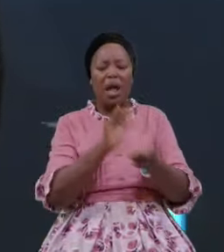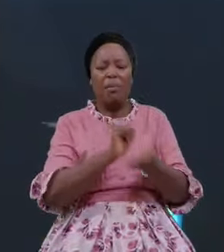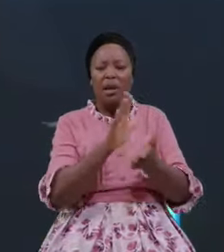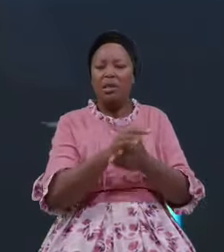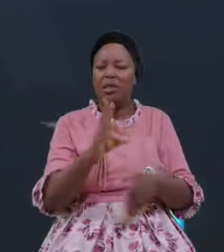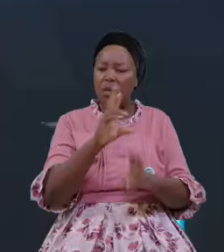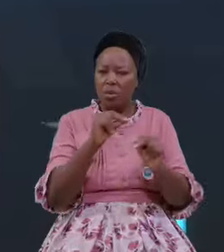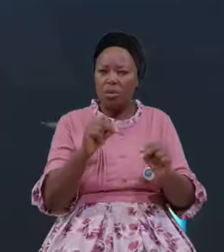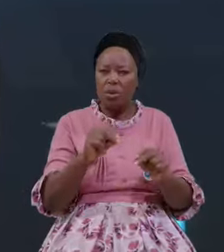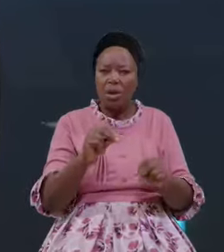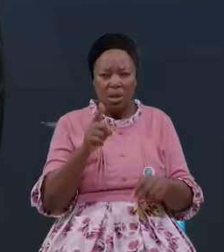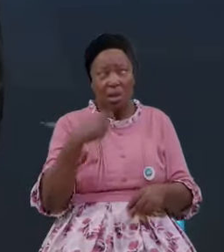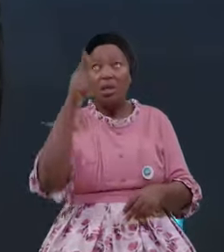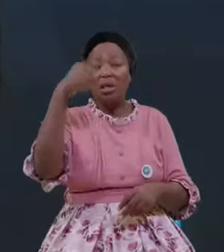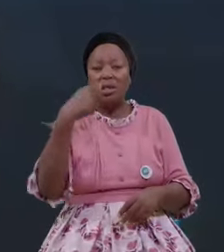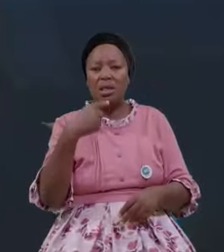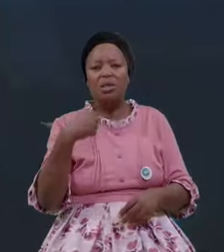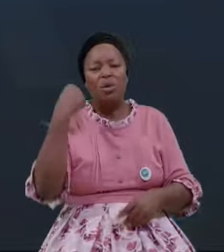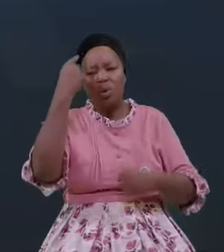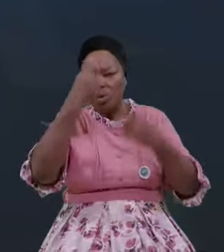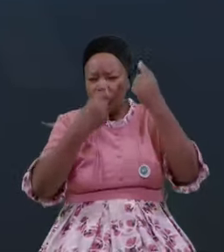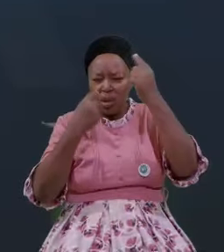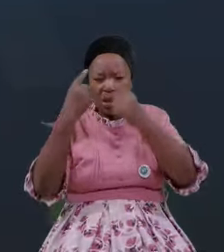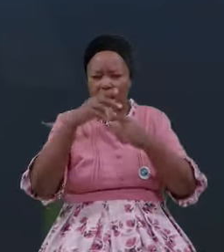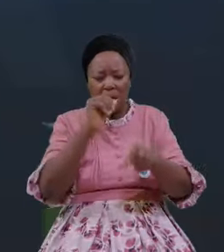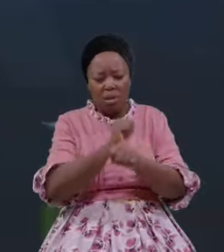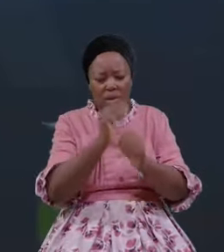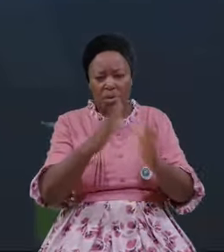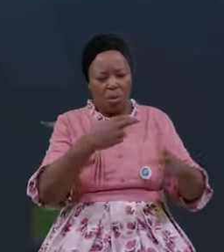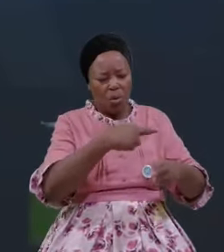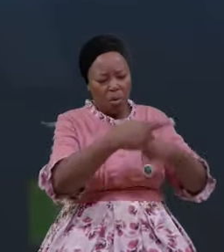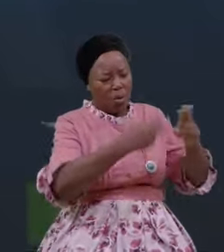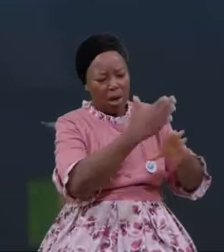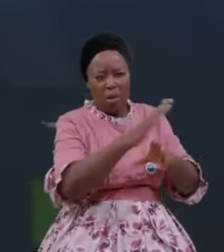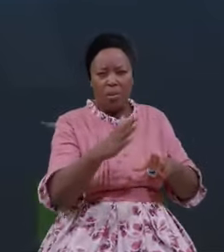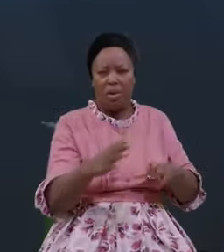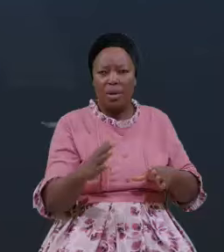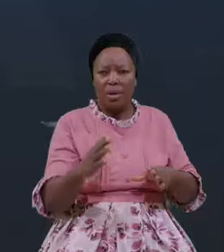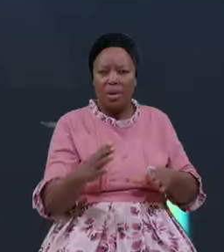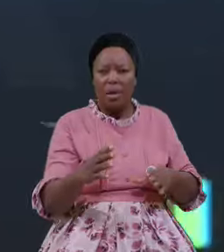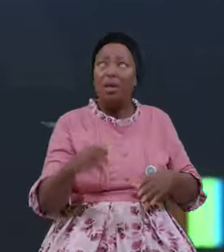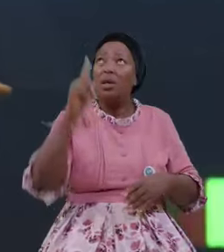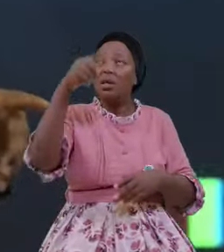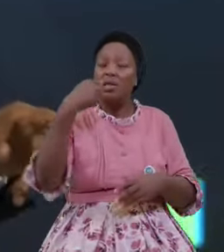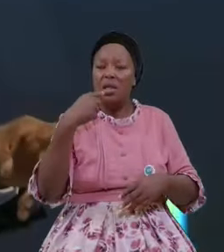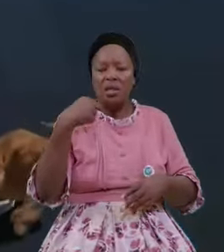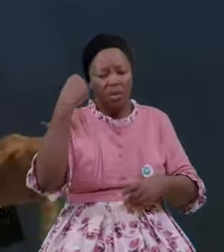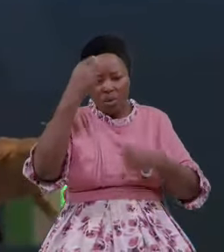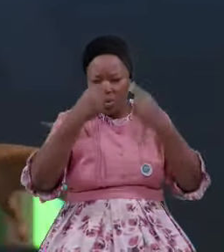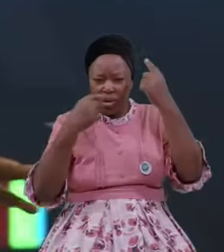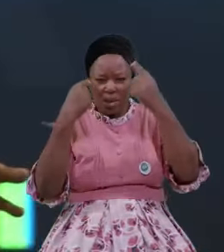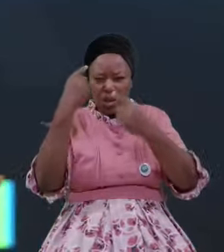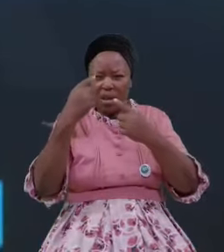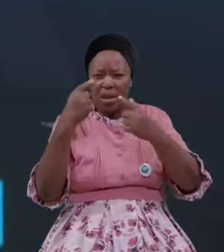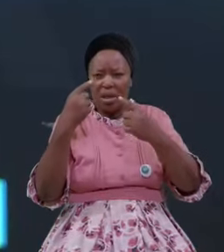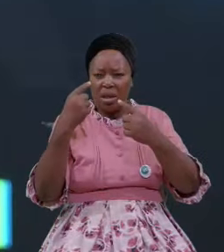consider the stone rolled away. Fact. It says, consider the empty